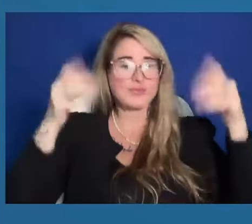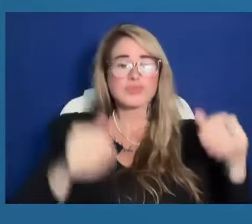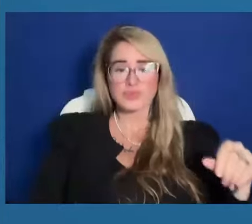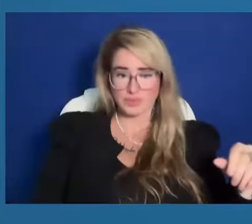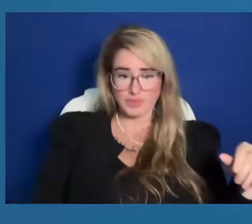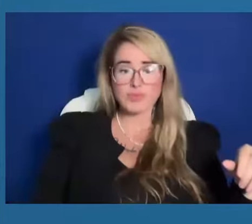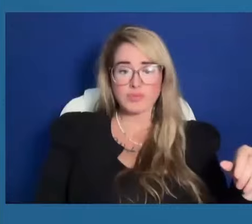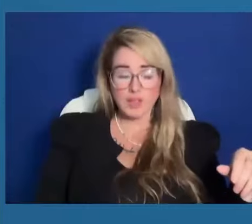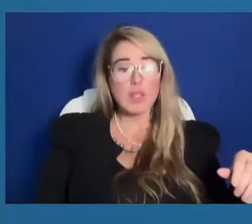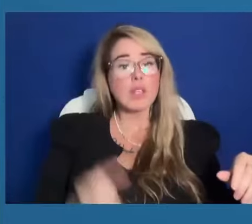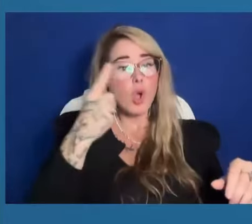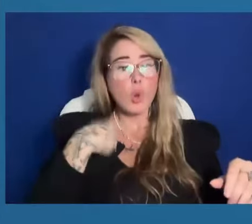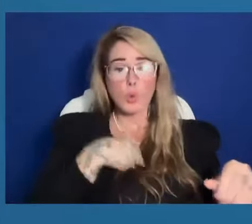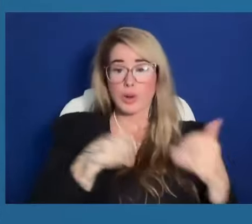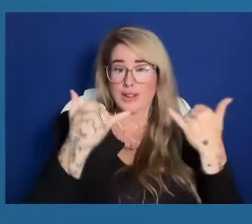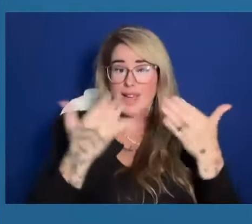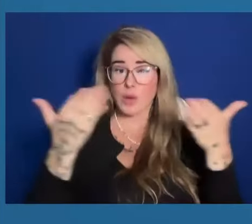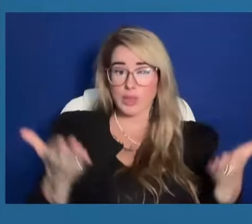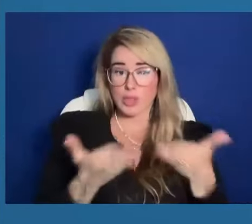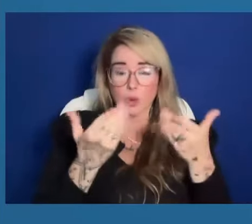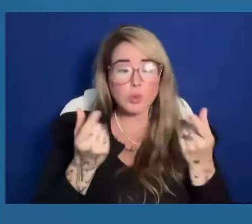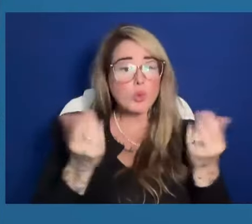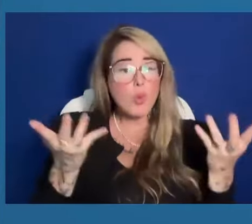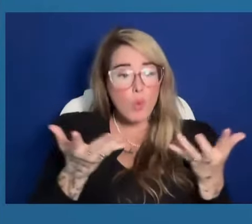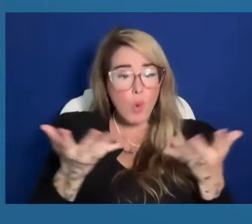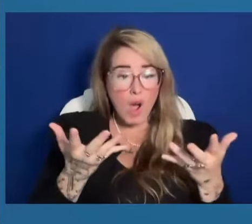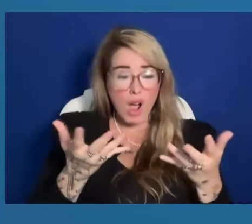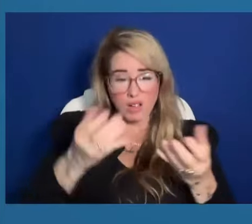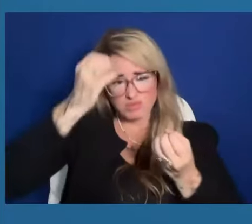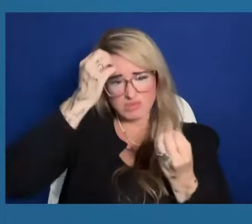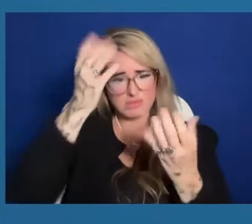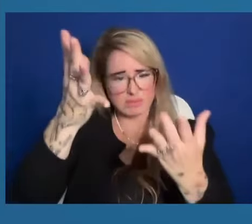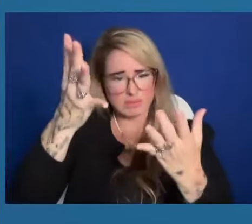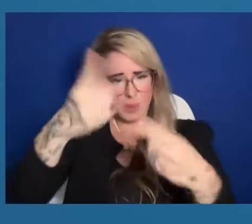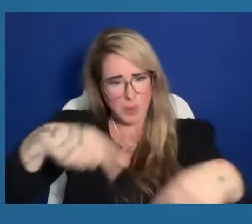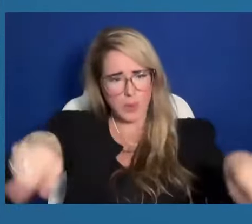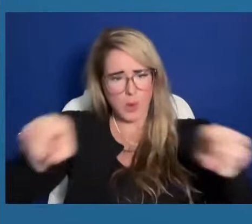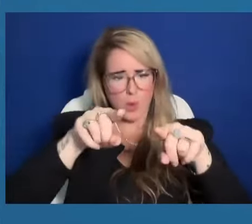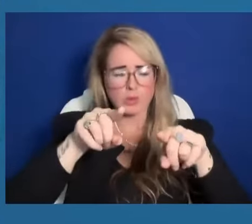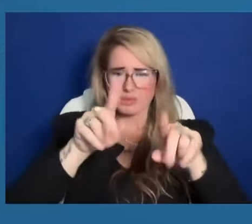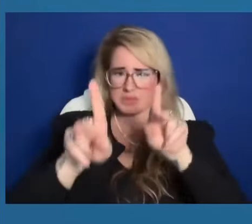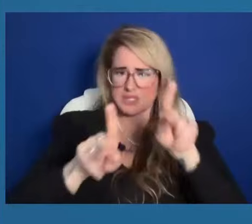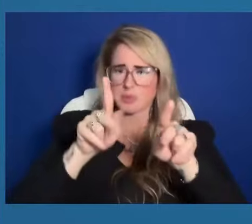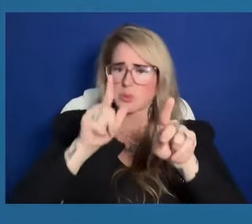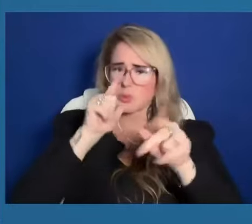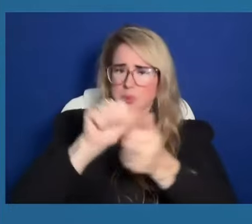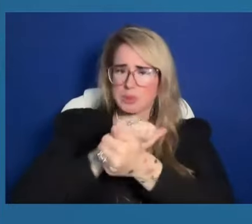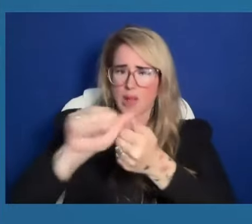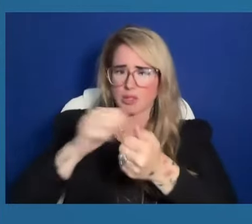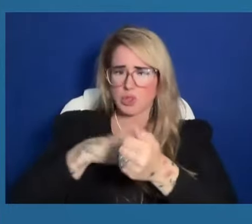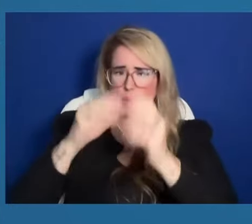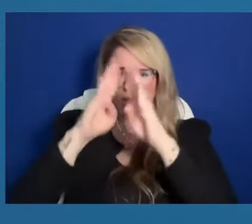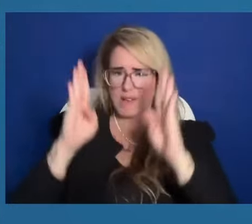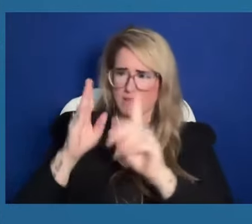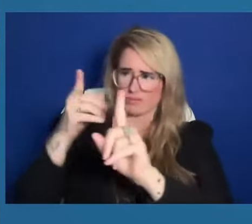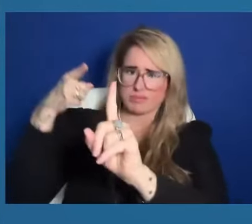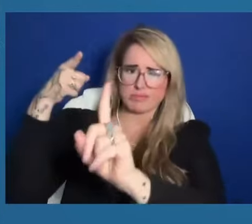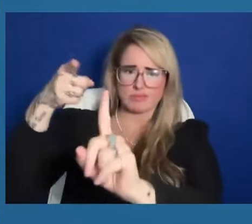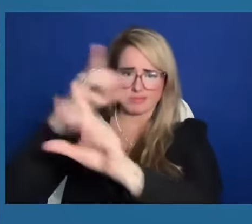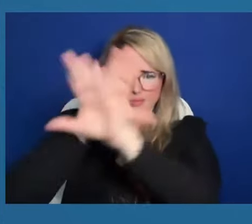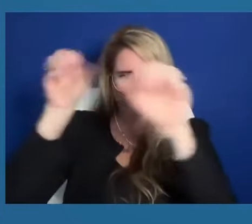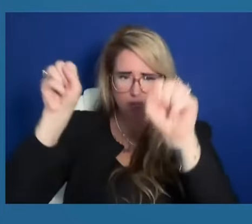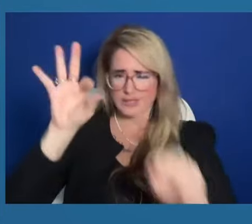So we're here tonight to send a message to the fascists currently demolishing the White House and the very foundations